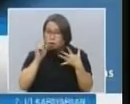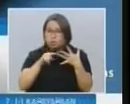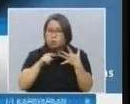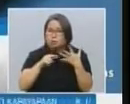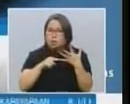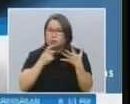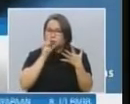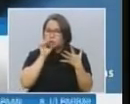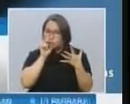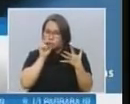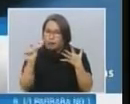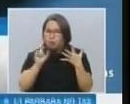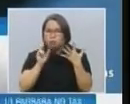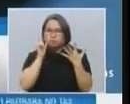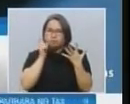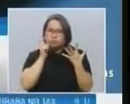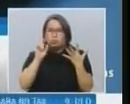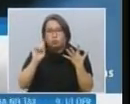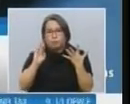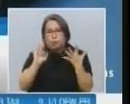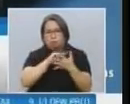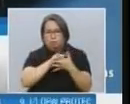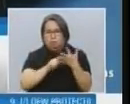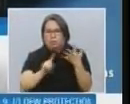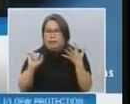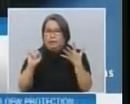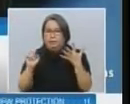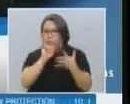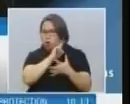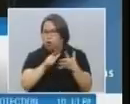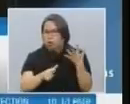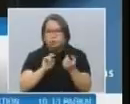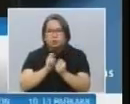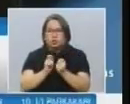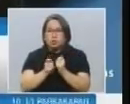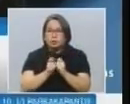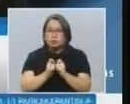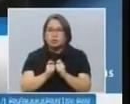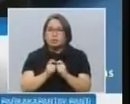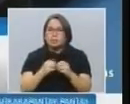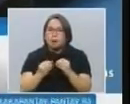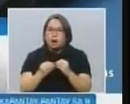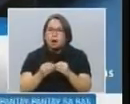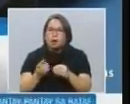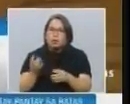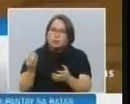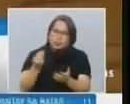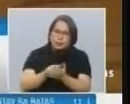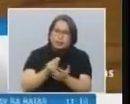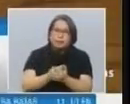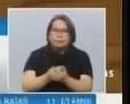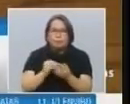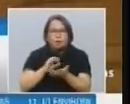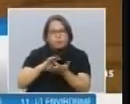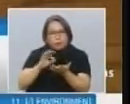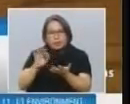increase, reform in property valuation, reform in capital income and financial